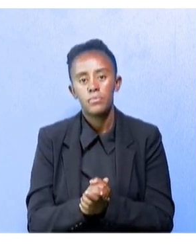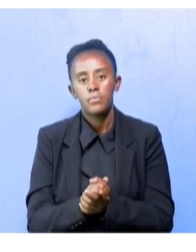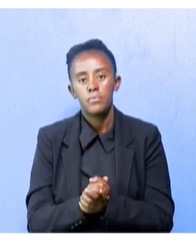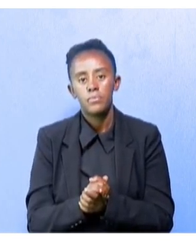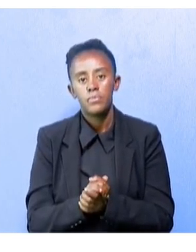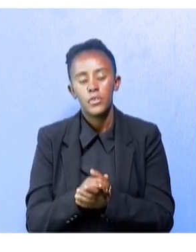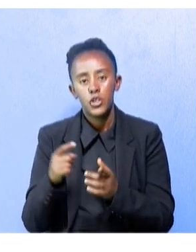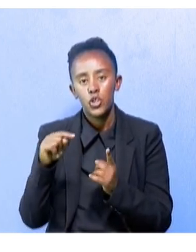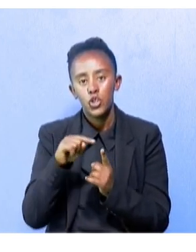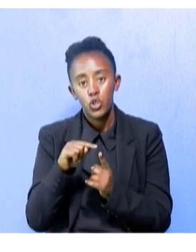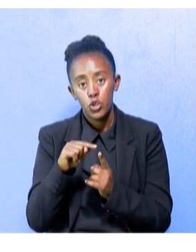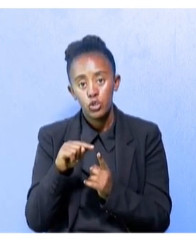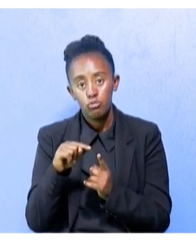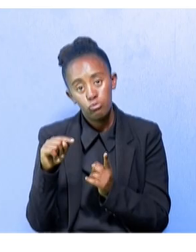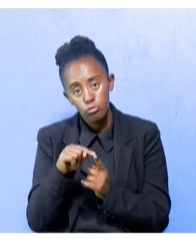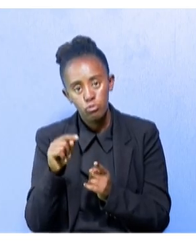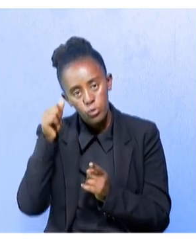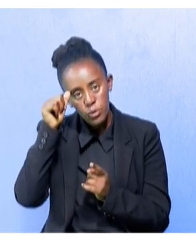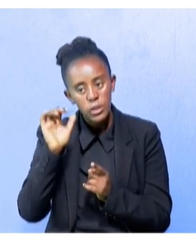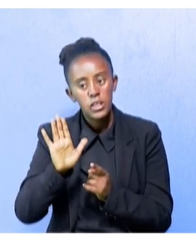to his father